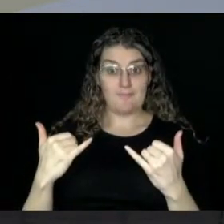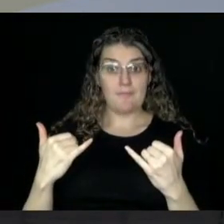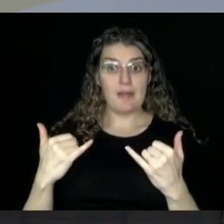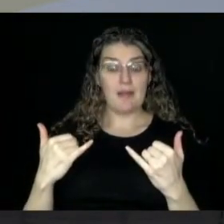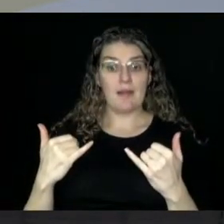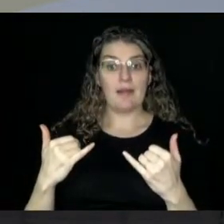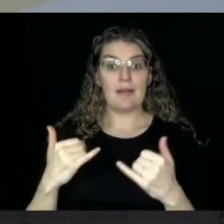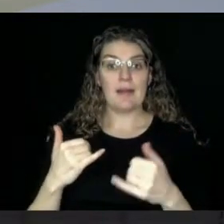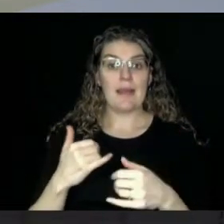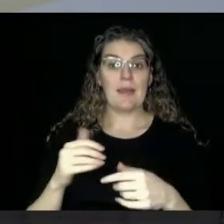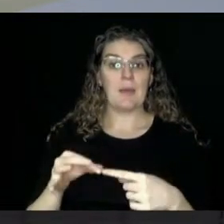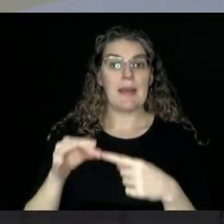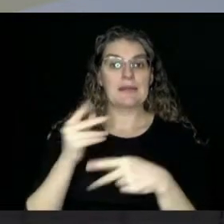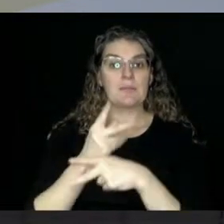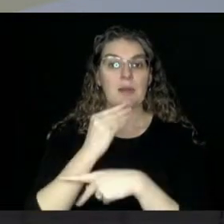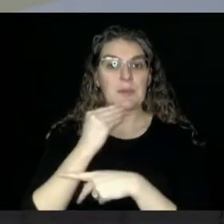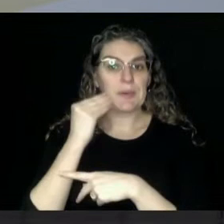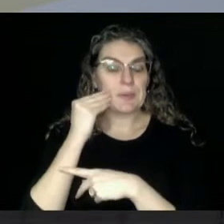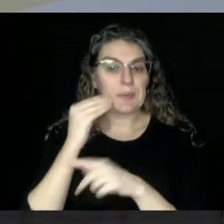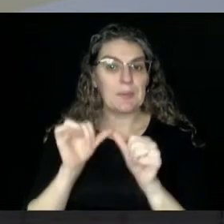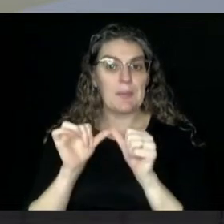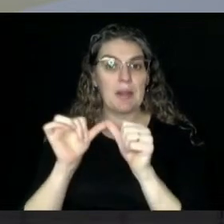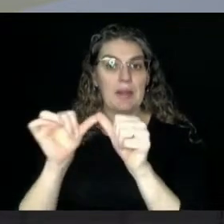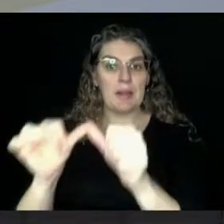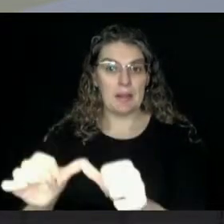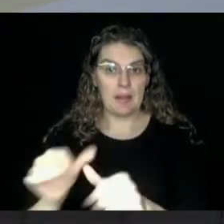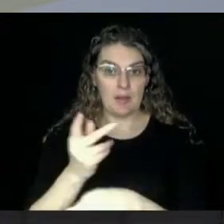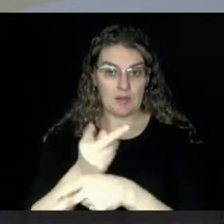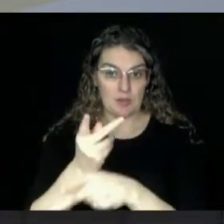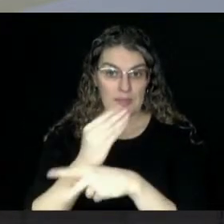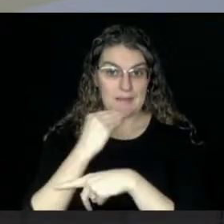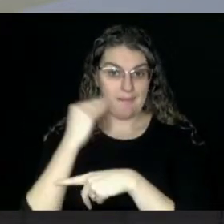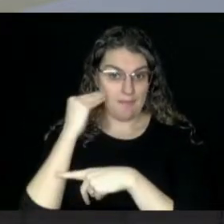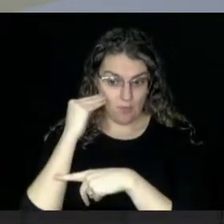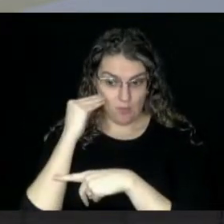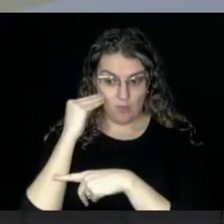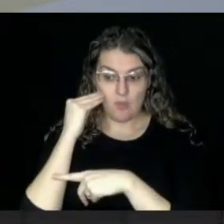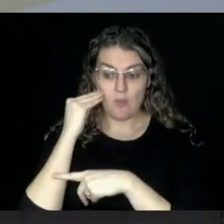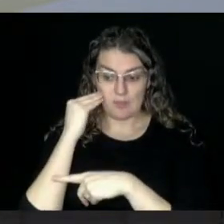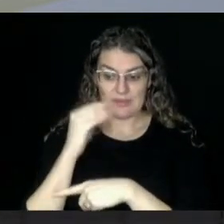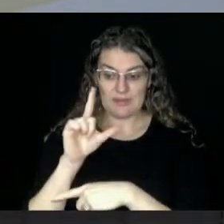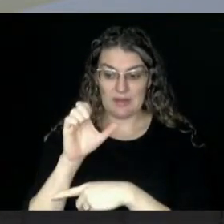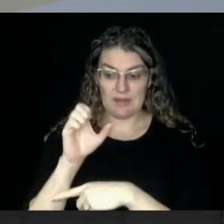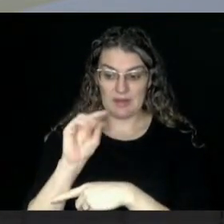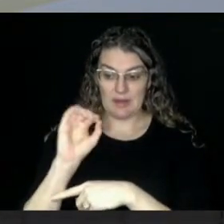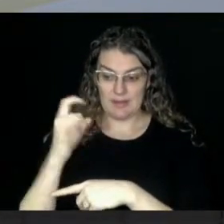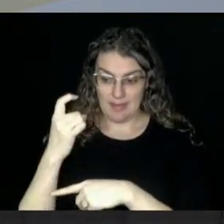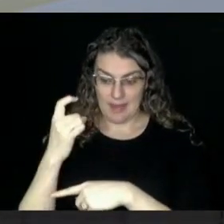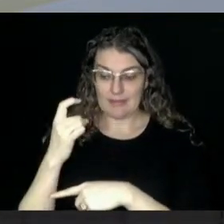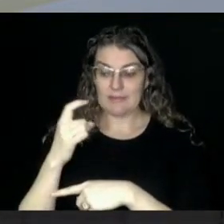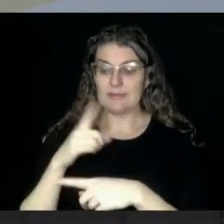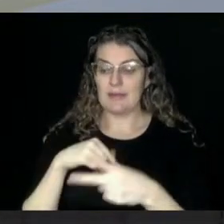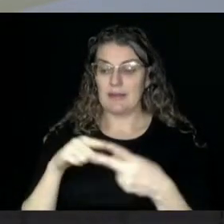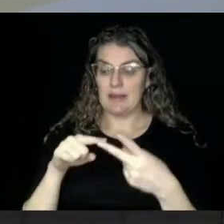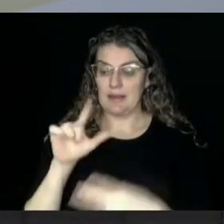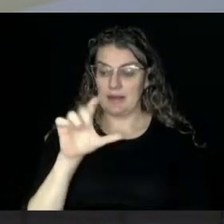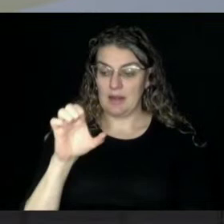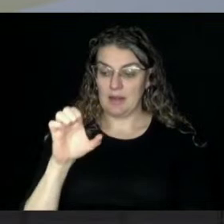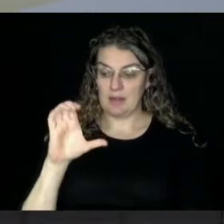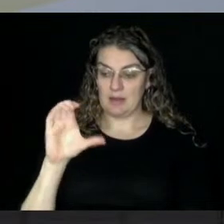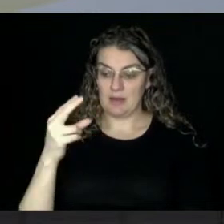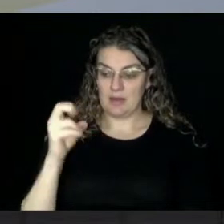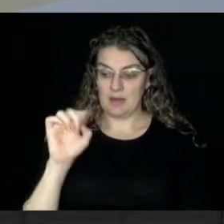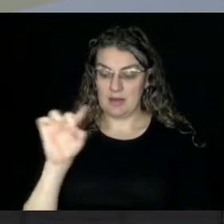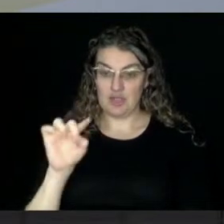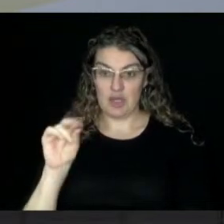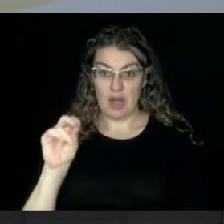fully immunized, with the exception of Chenu, which was delayed today. Thank you to the staff at Health PEI and the